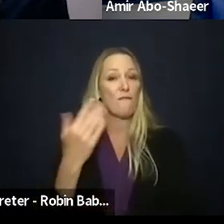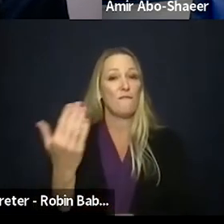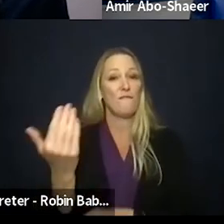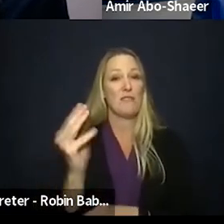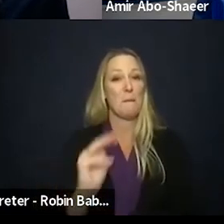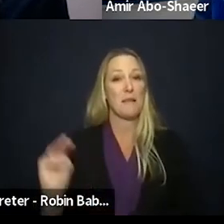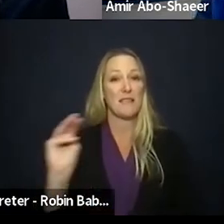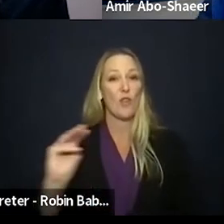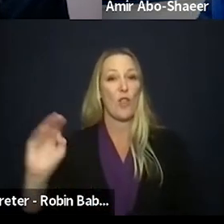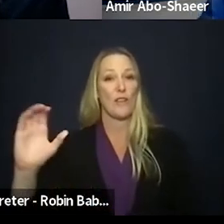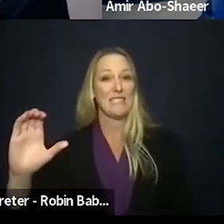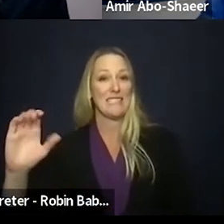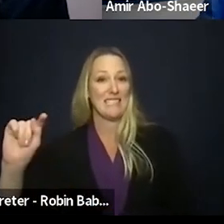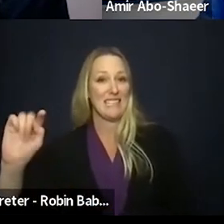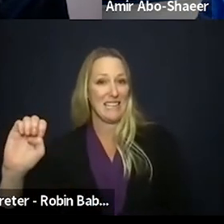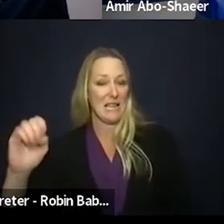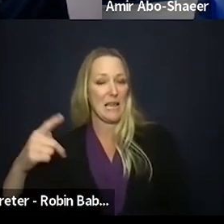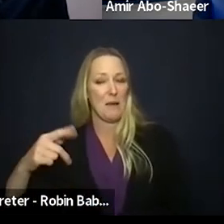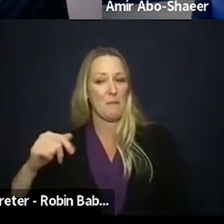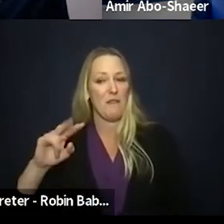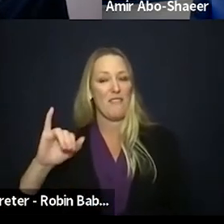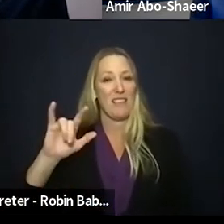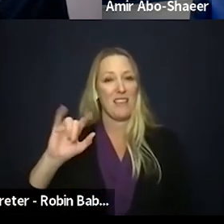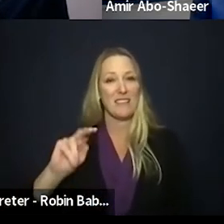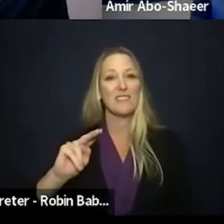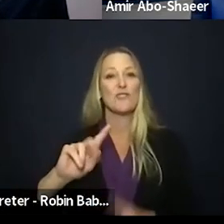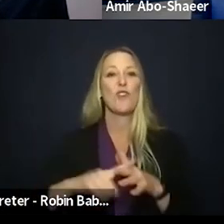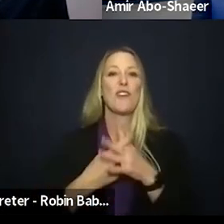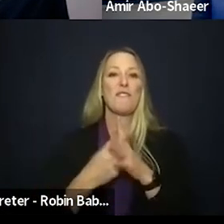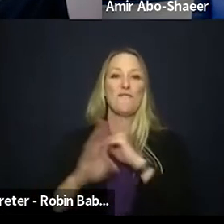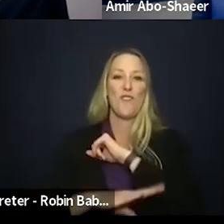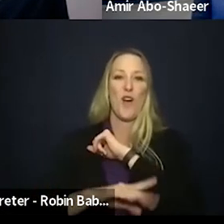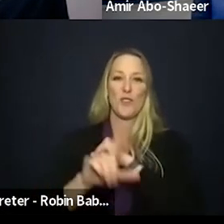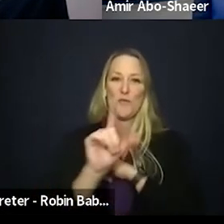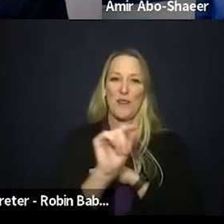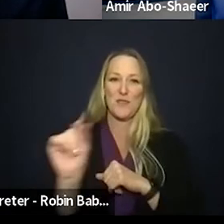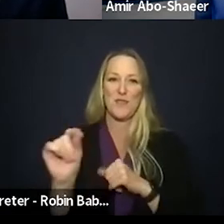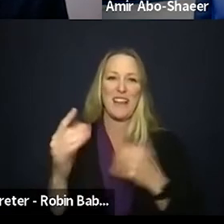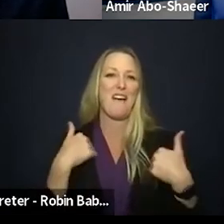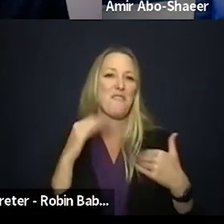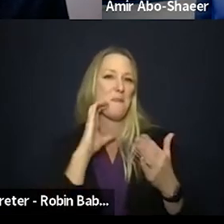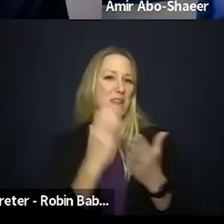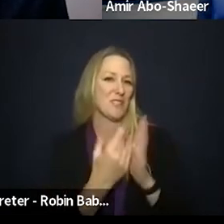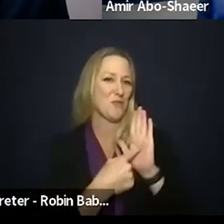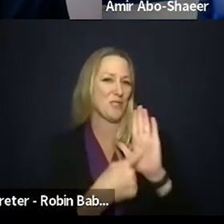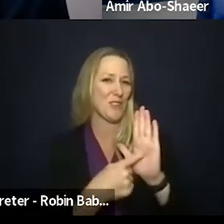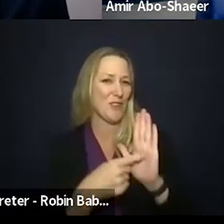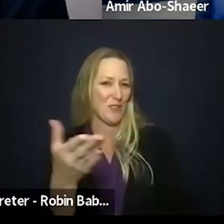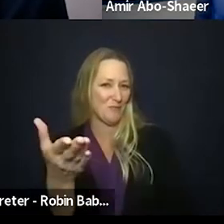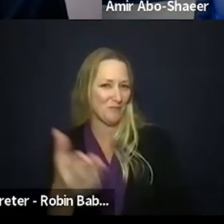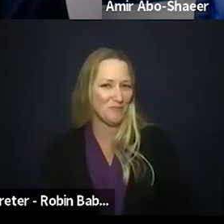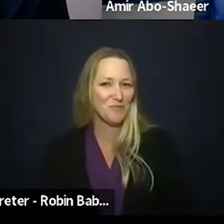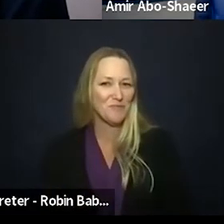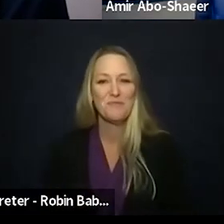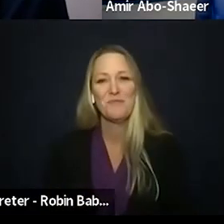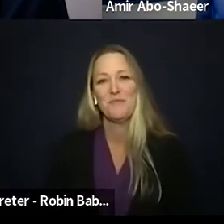pavilion took place in fall 2020 and we have a fun photo from that to show you the next slide